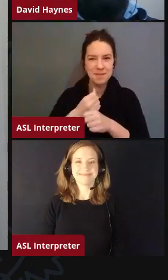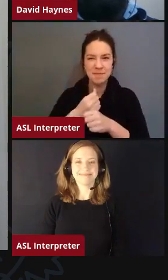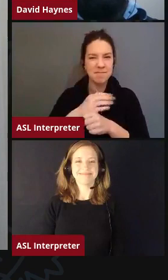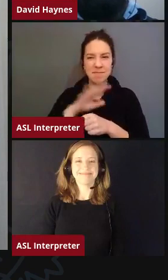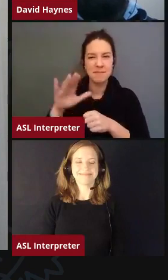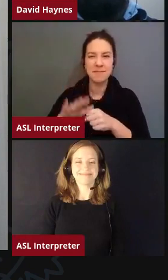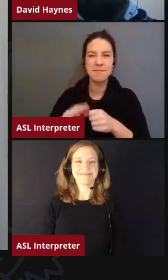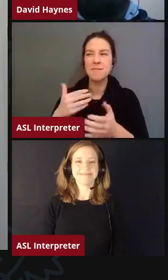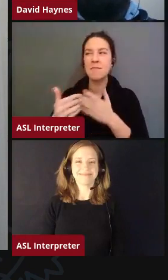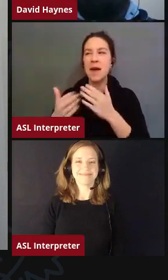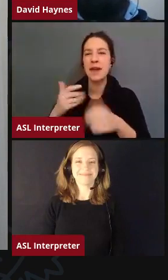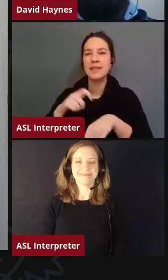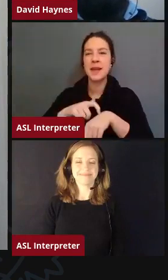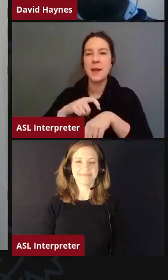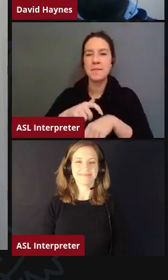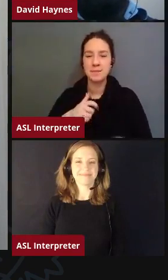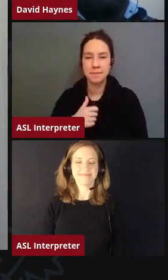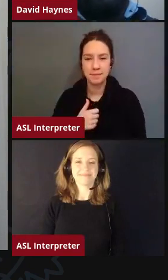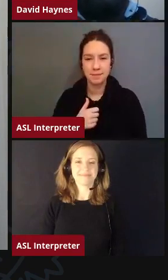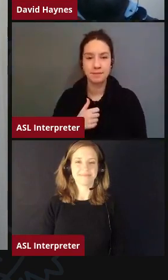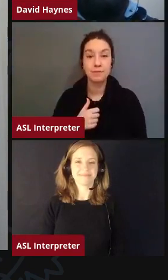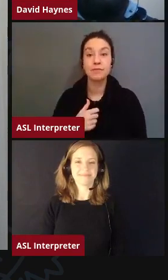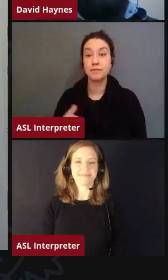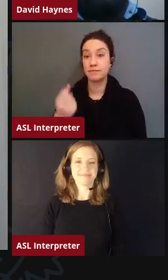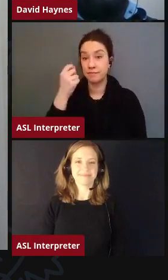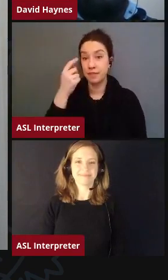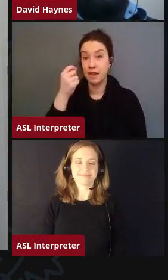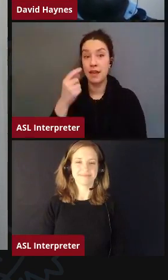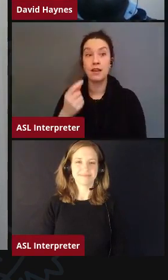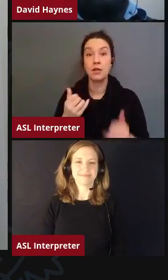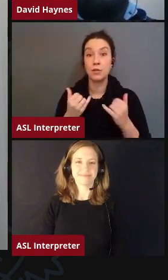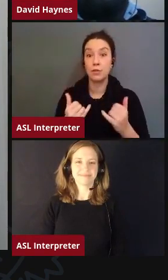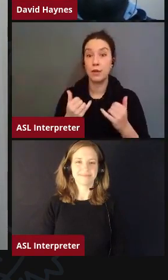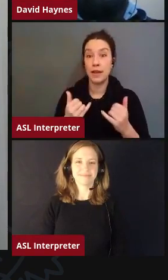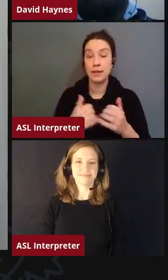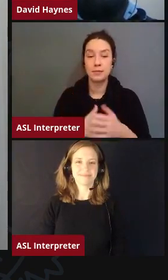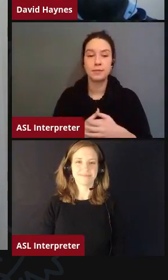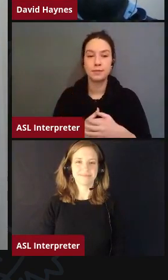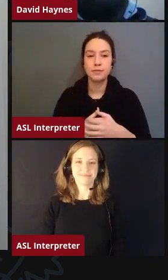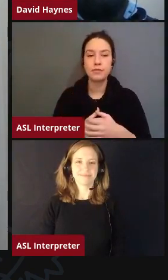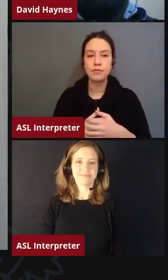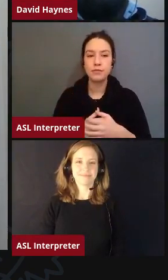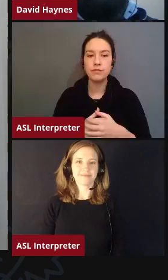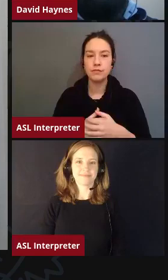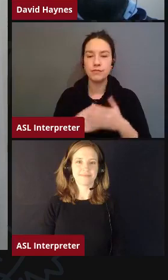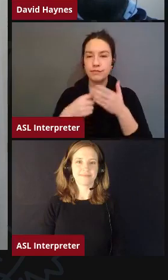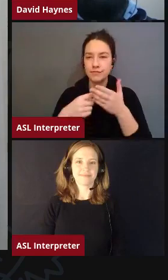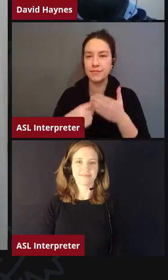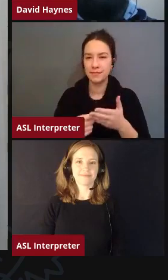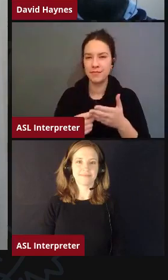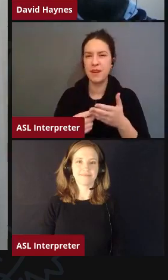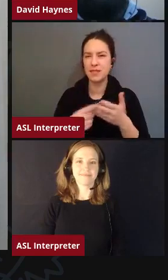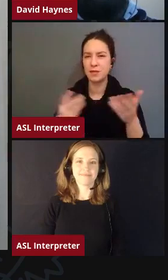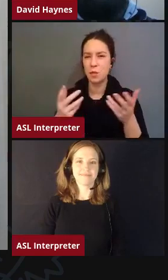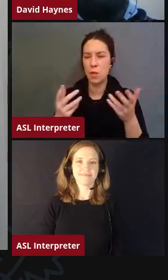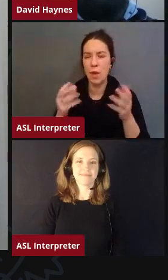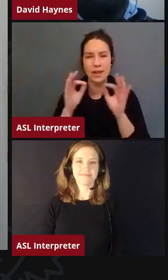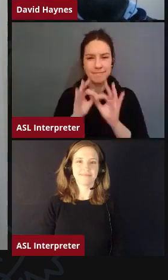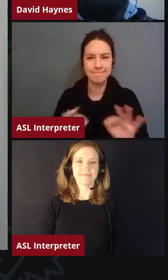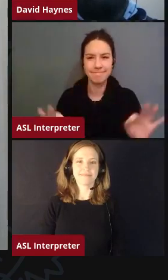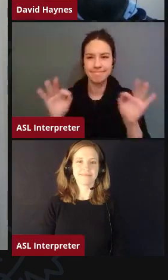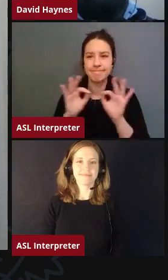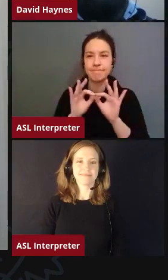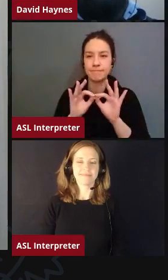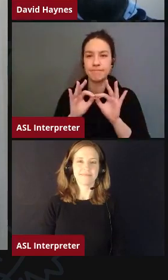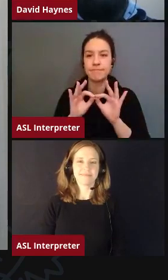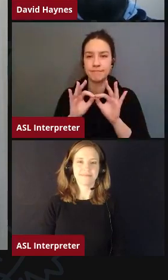edition of this program. And today we will be talking about something that is very important, especially